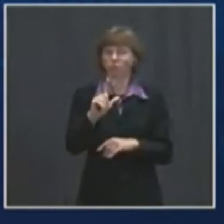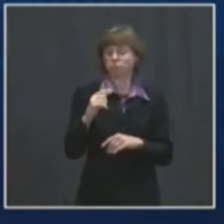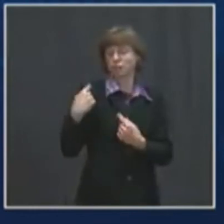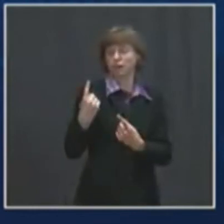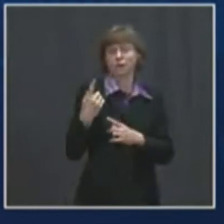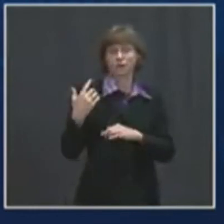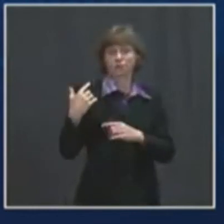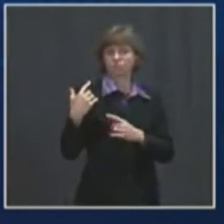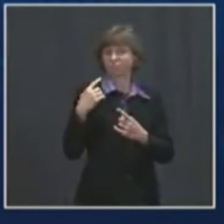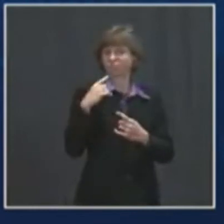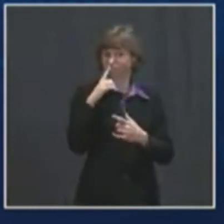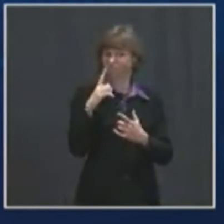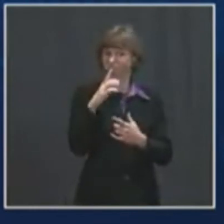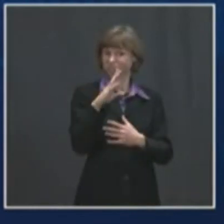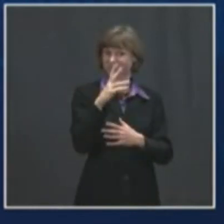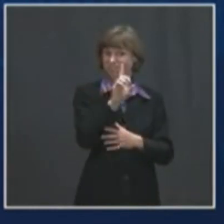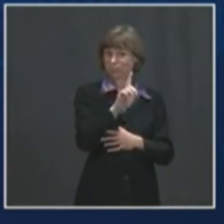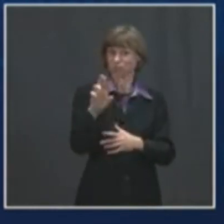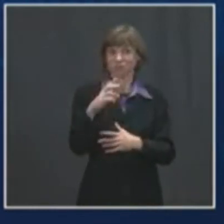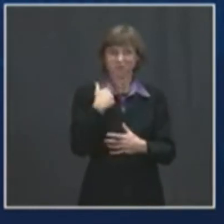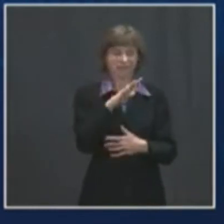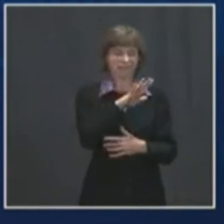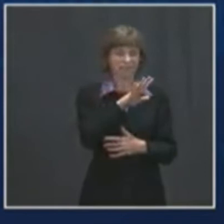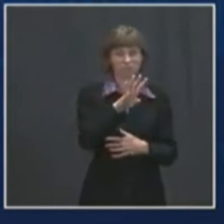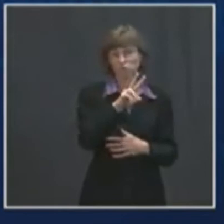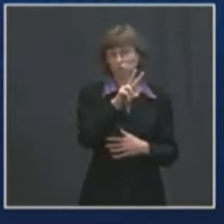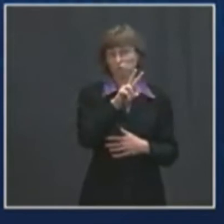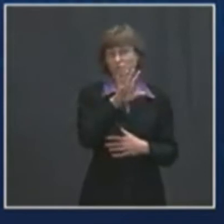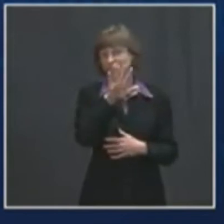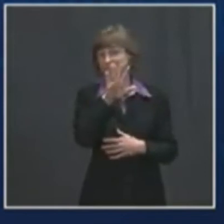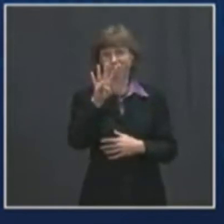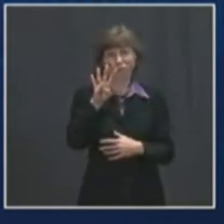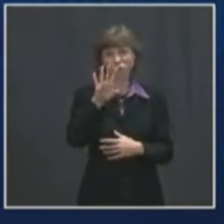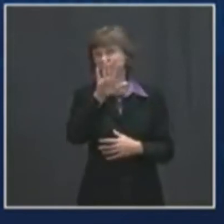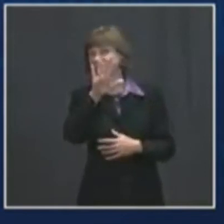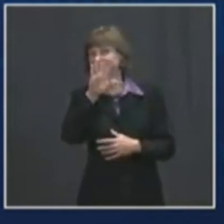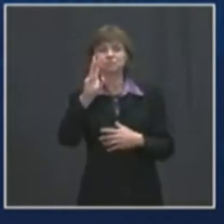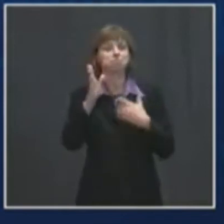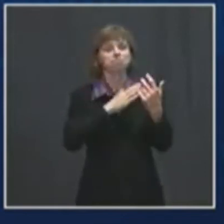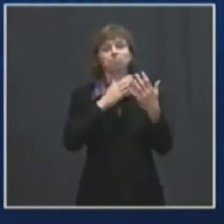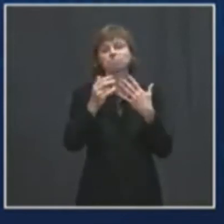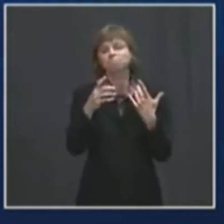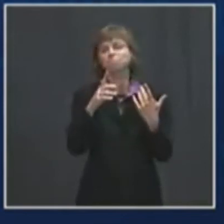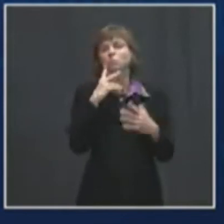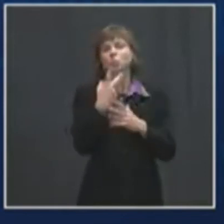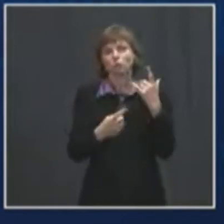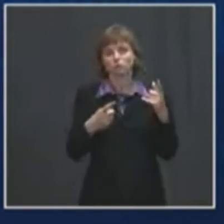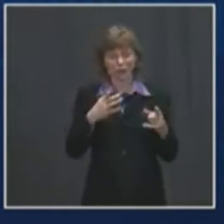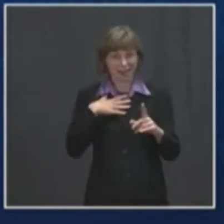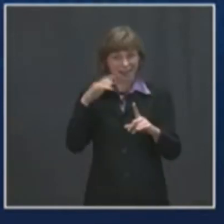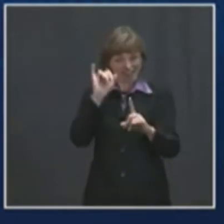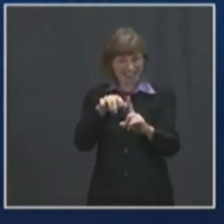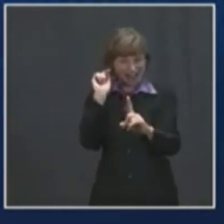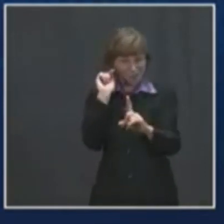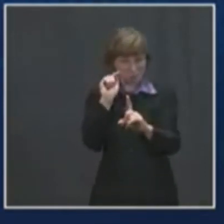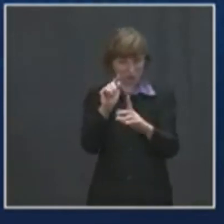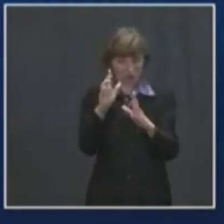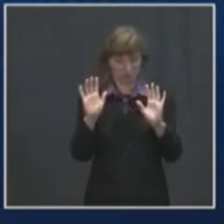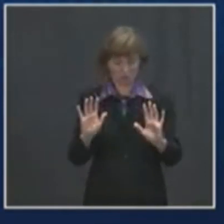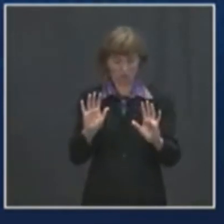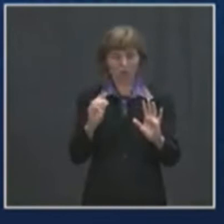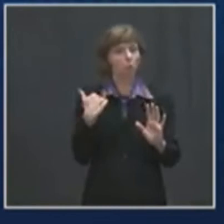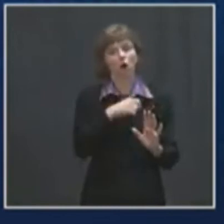bipartisan bill has 52 votes, 54 votes, 56 votes. But his point, on the last point, and then we'll go to your next question, is that we are not going to sit